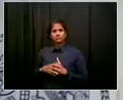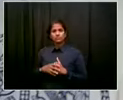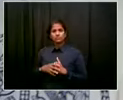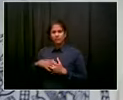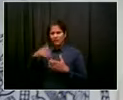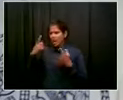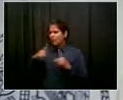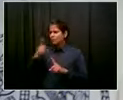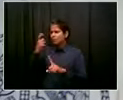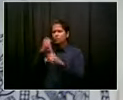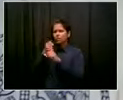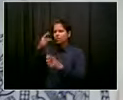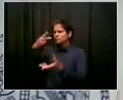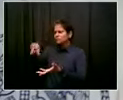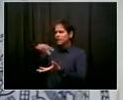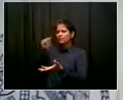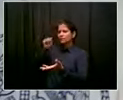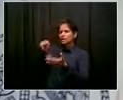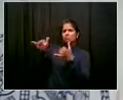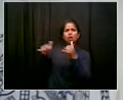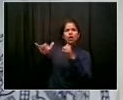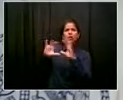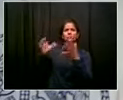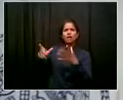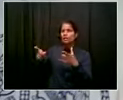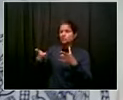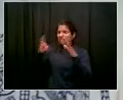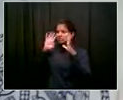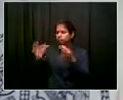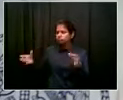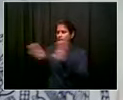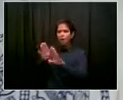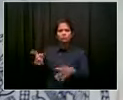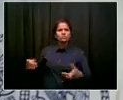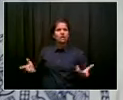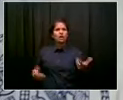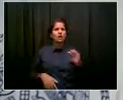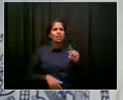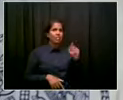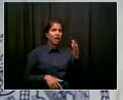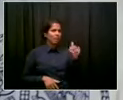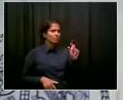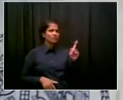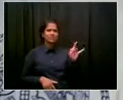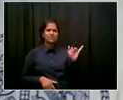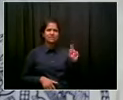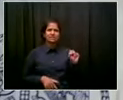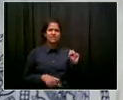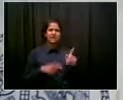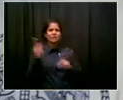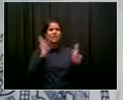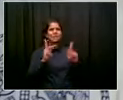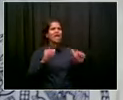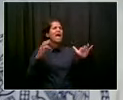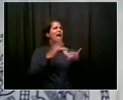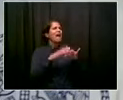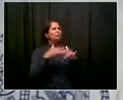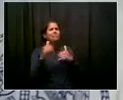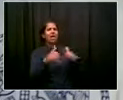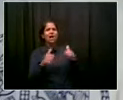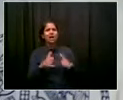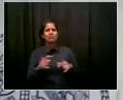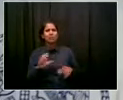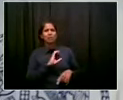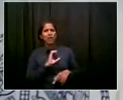band that they couldn't play at tompkins where they've been playing for much the last year and i heard from an officer that this is because there's no parties in city